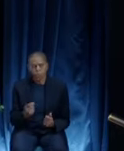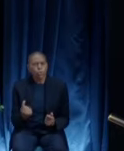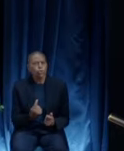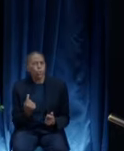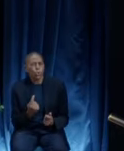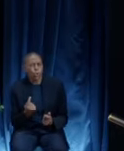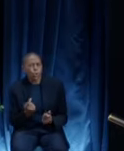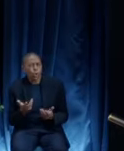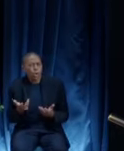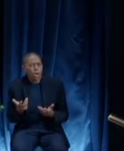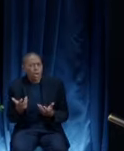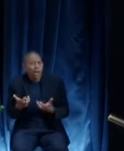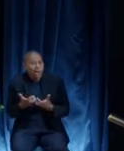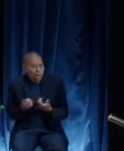but